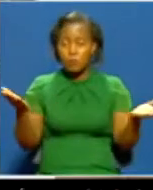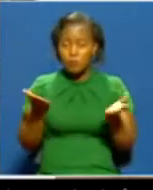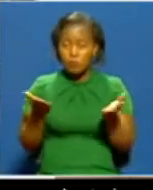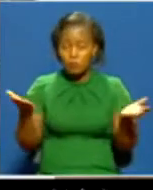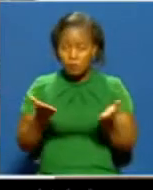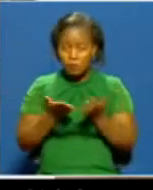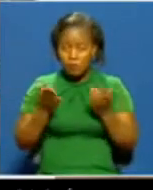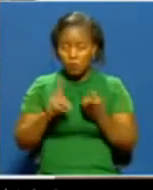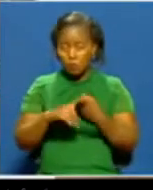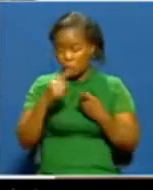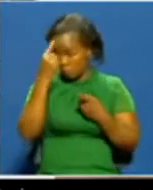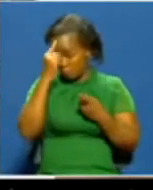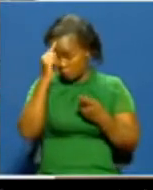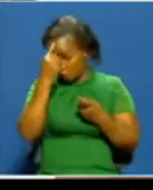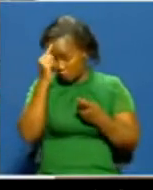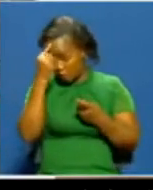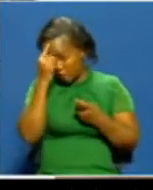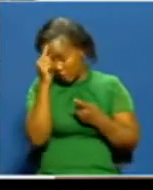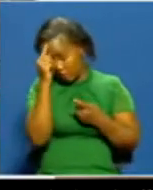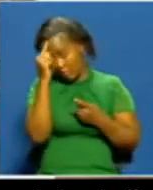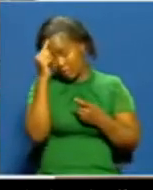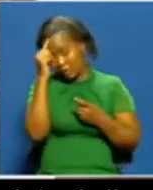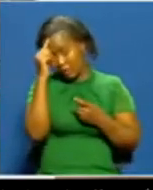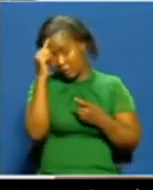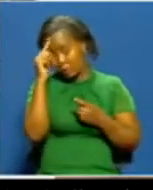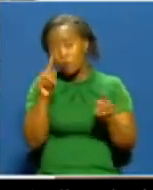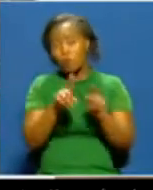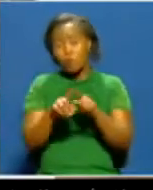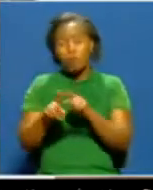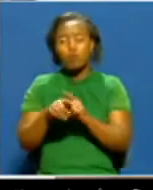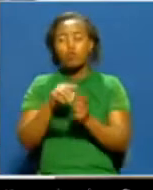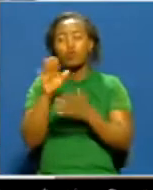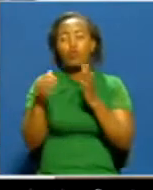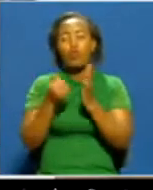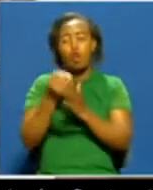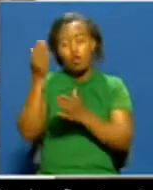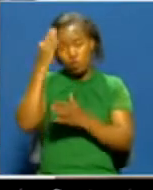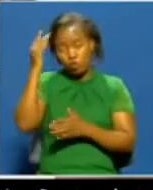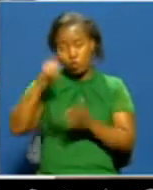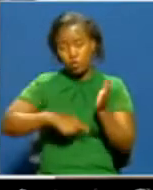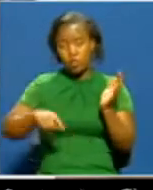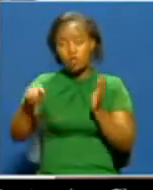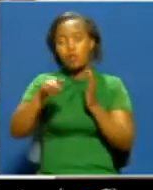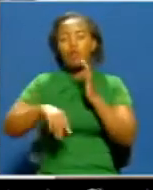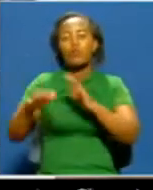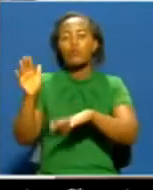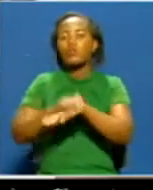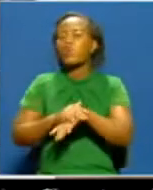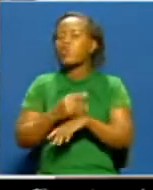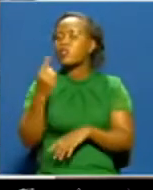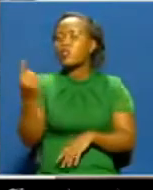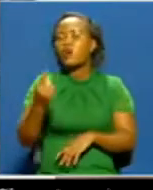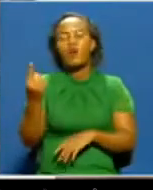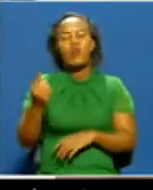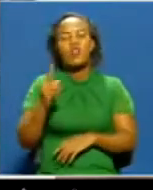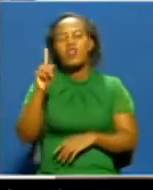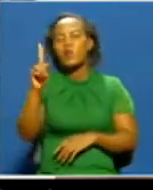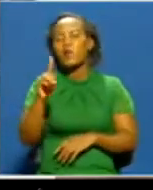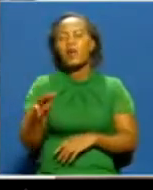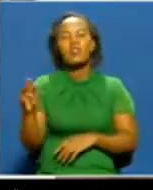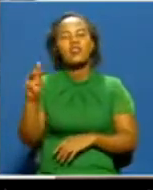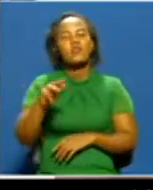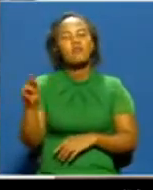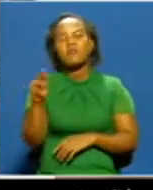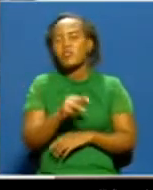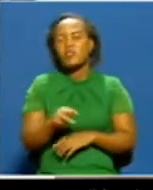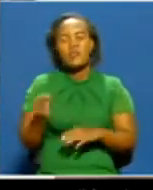from India for AstraZeneca. And as you well know, we received 1 million. And that was the end of it.